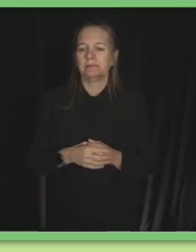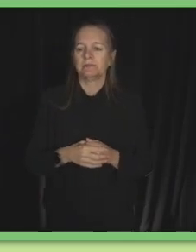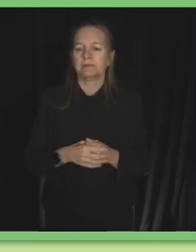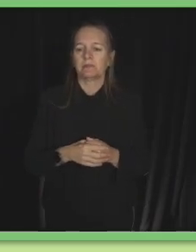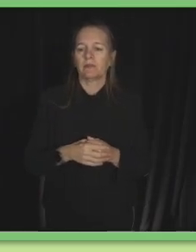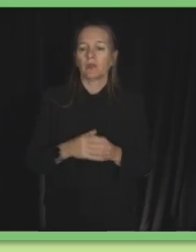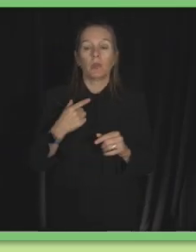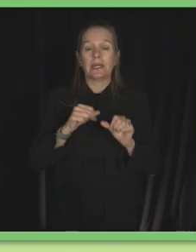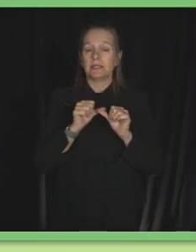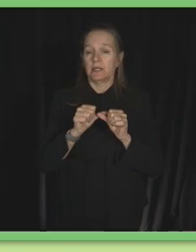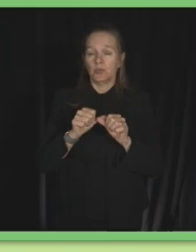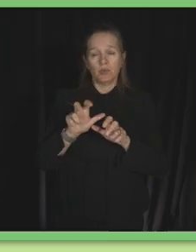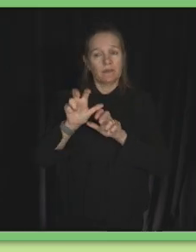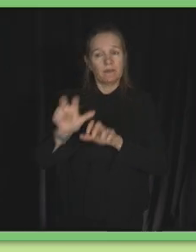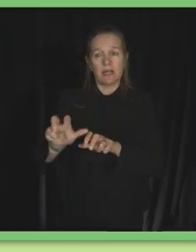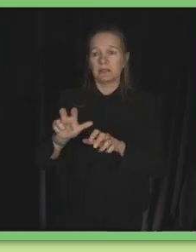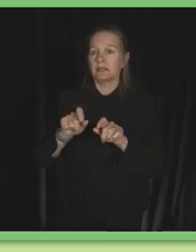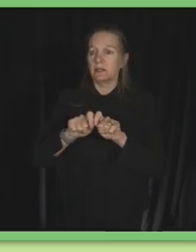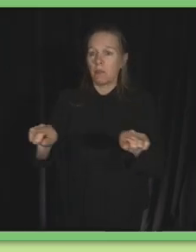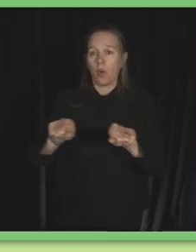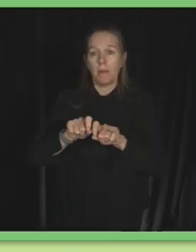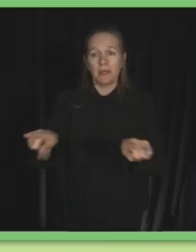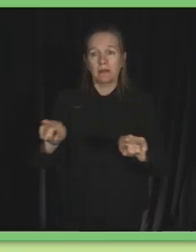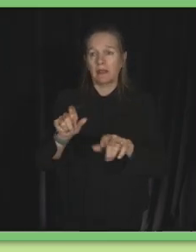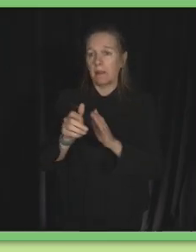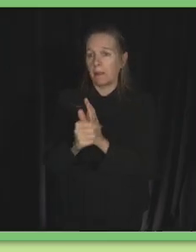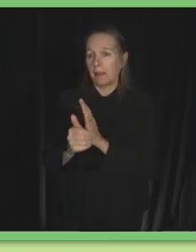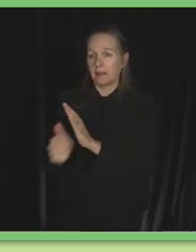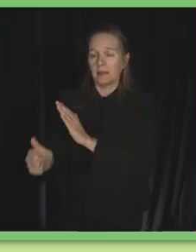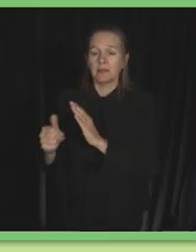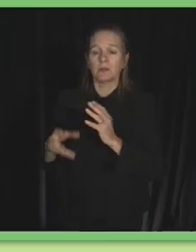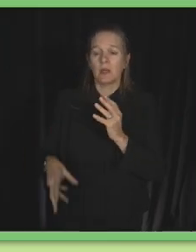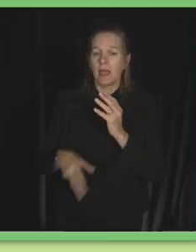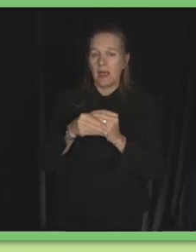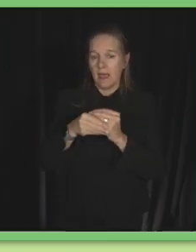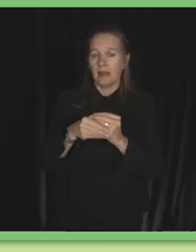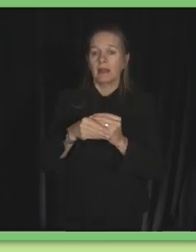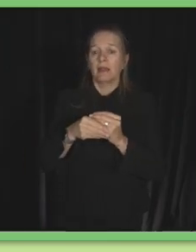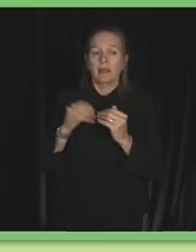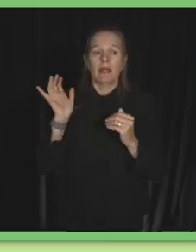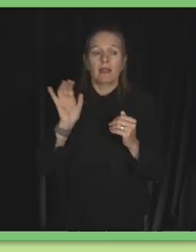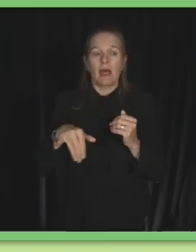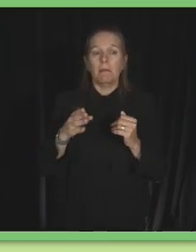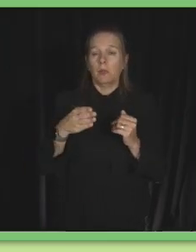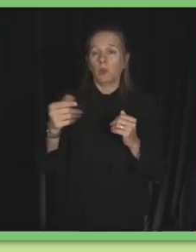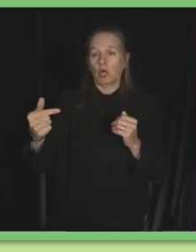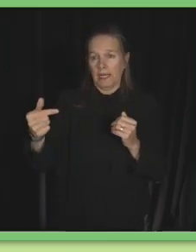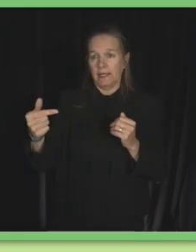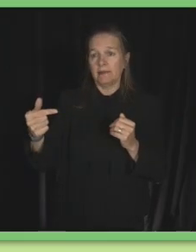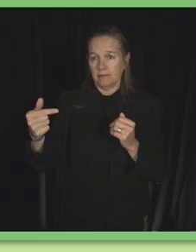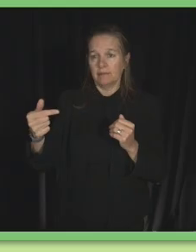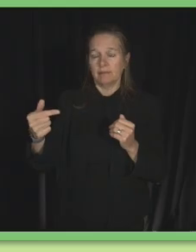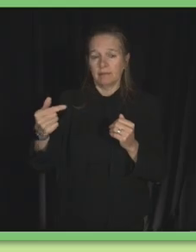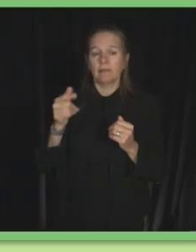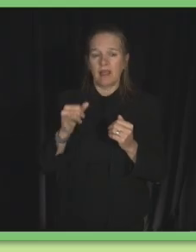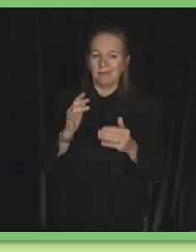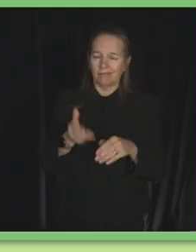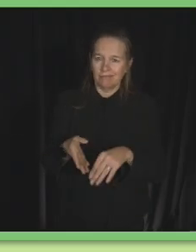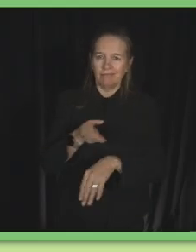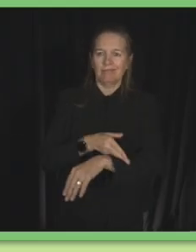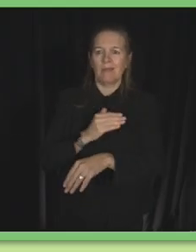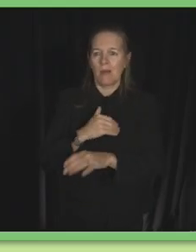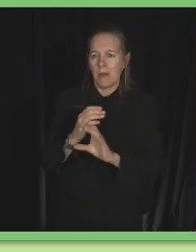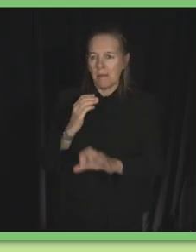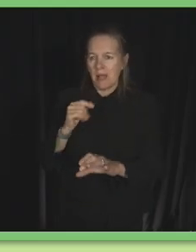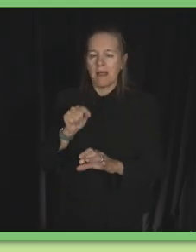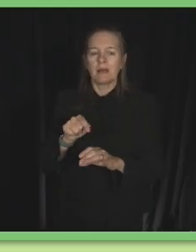We continue to invest in deployment capabilities. Adding blue-green, frankly, is a long overdue enhancement to our pipelines. But we've been really